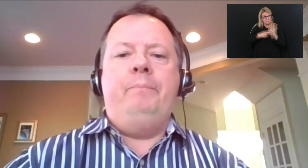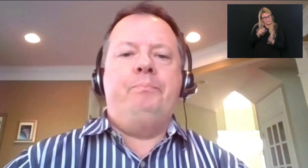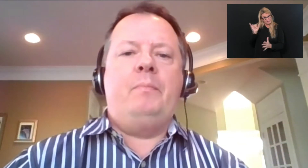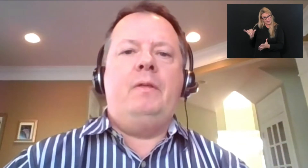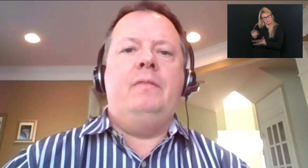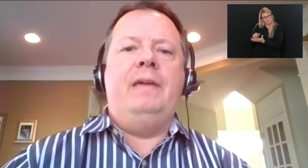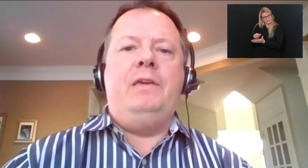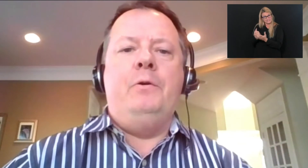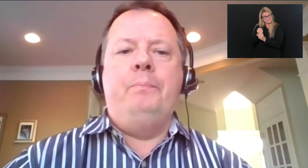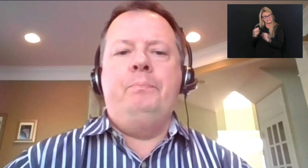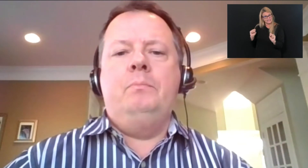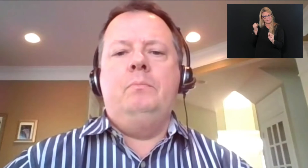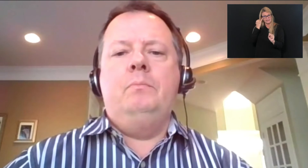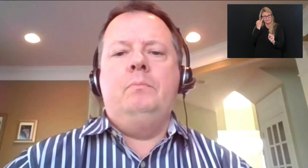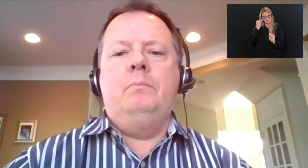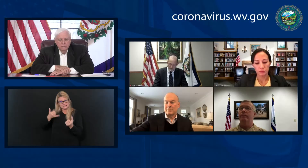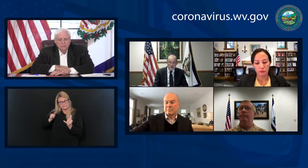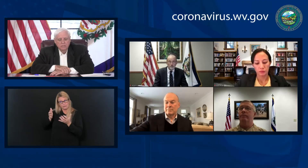government? Thank you.